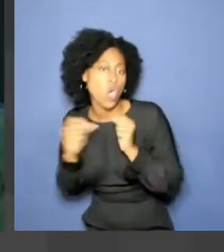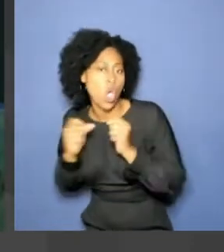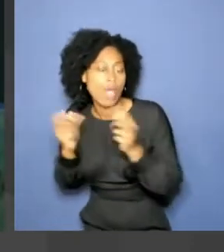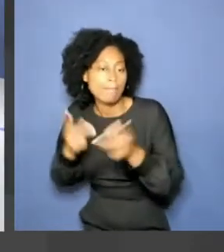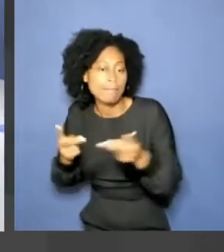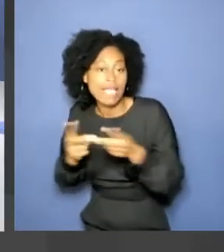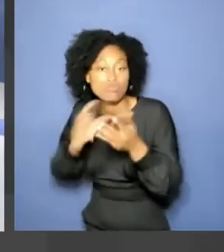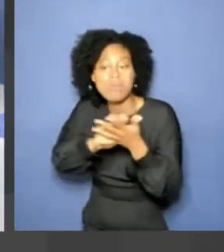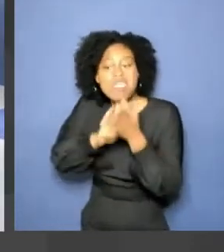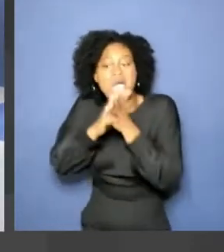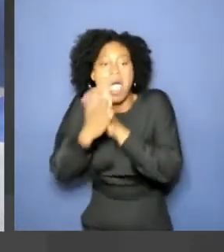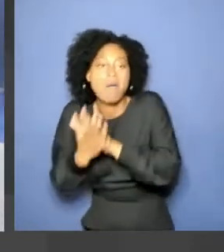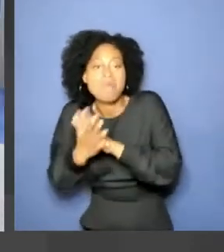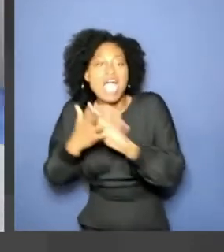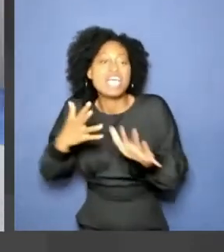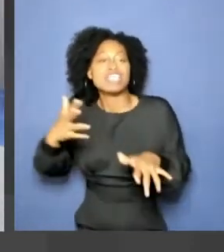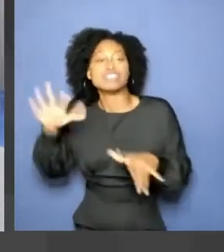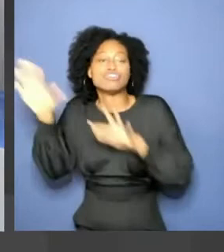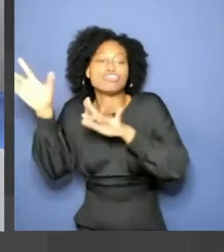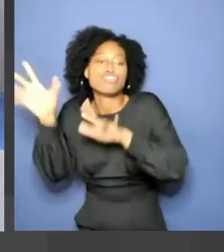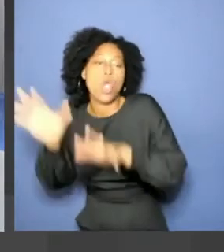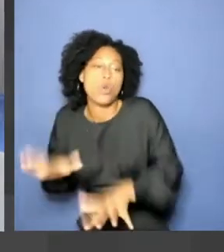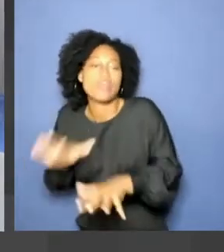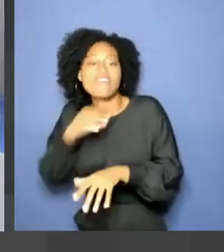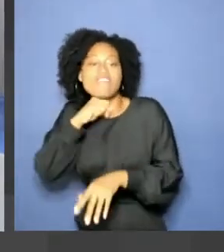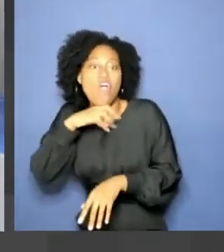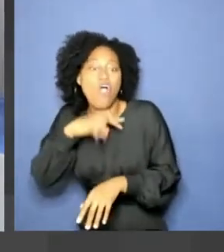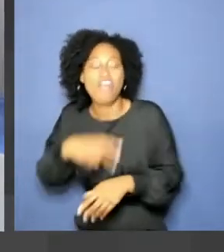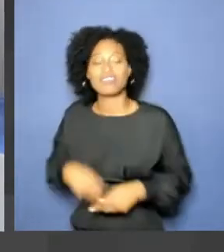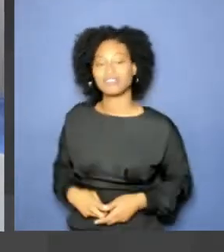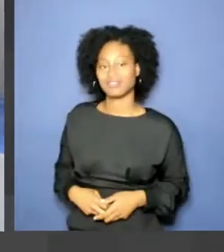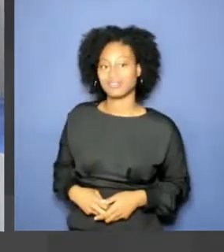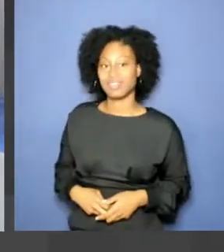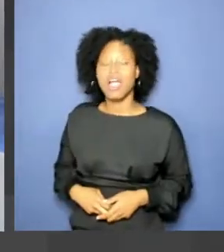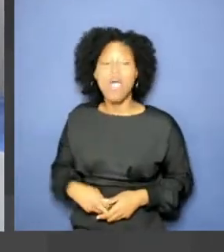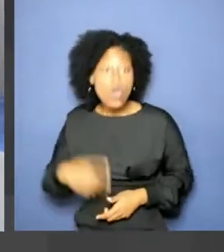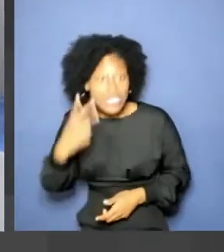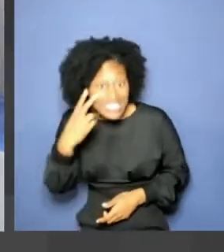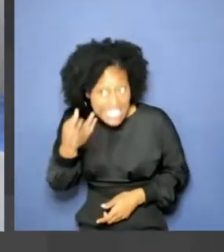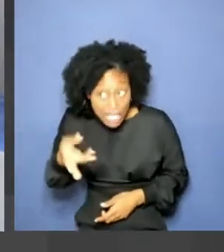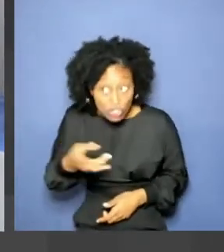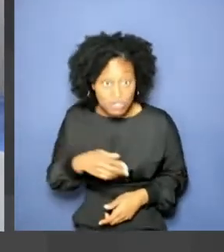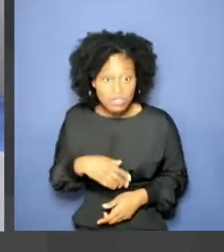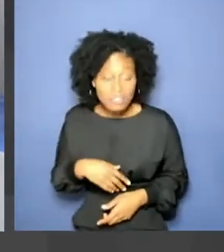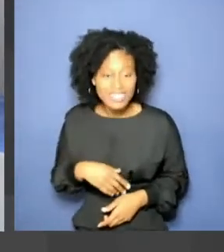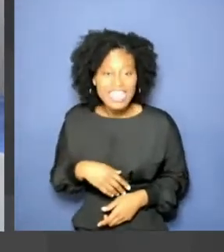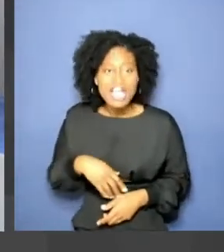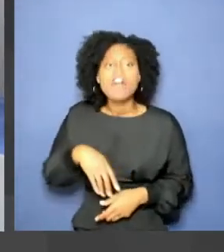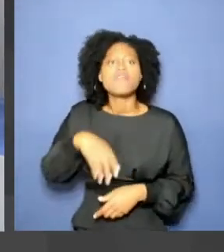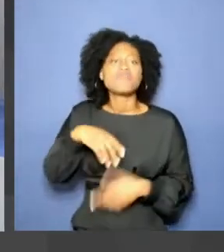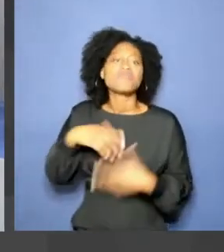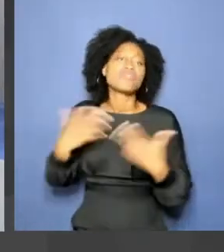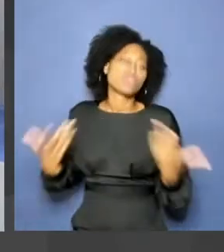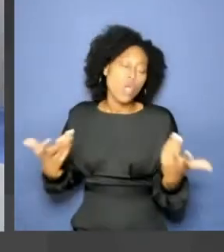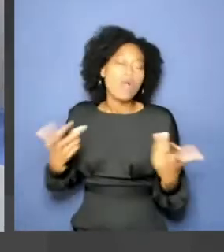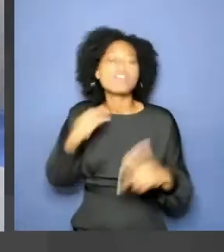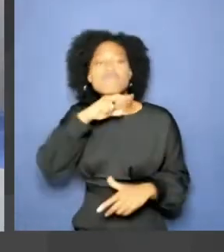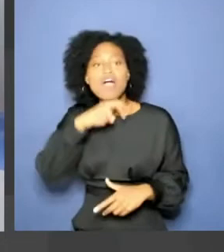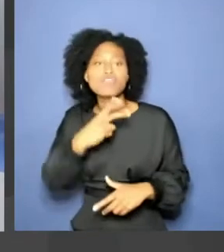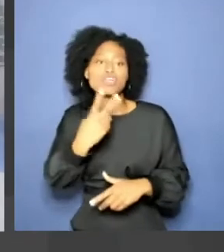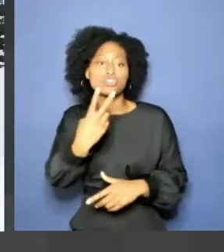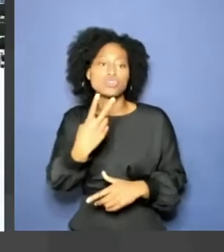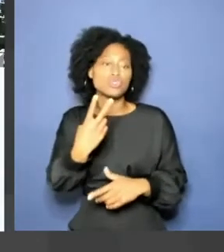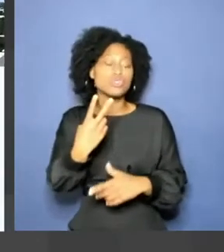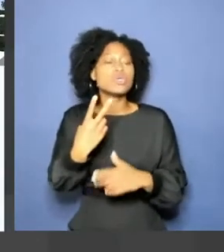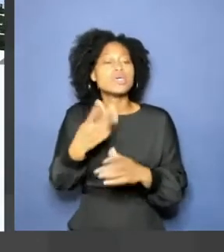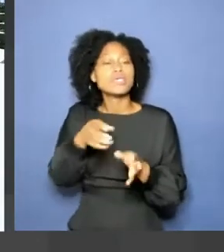frog. Yeah, as you can see here. So, the frogs have kind of like two main systems. One is the